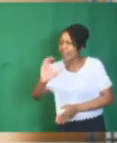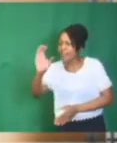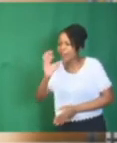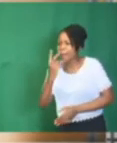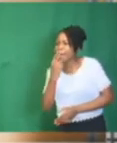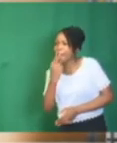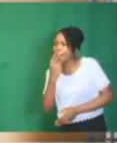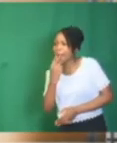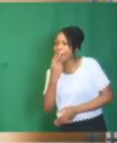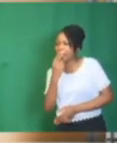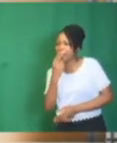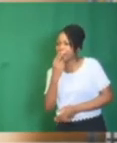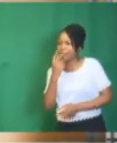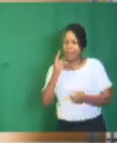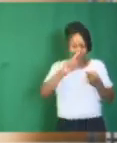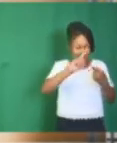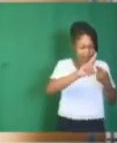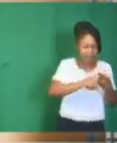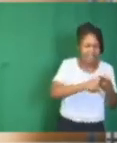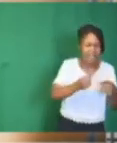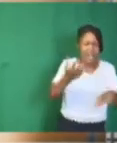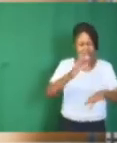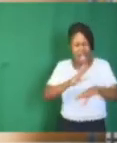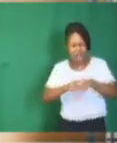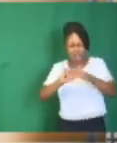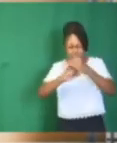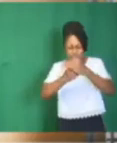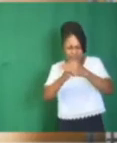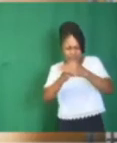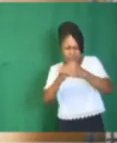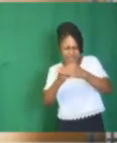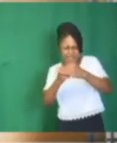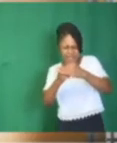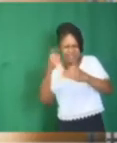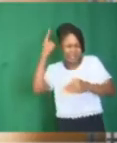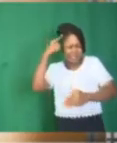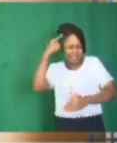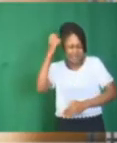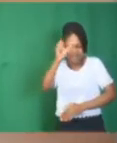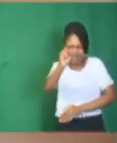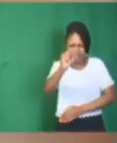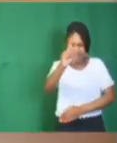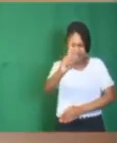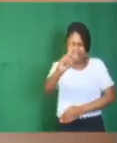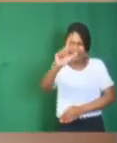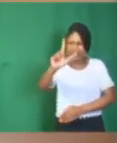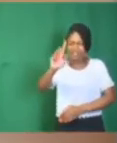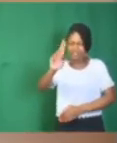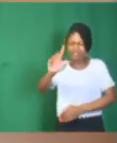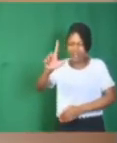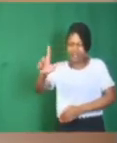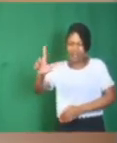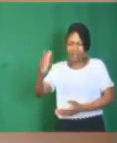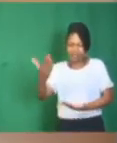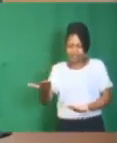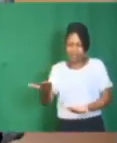does the skeleton affect the brain. So to begin with, what gives blood color? Okay, that one is a bit of a